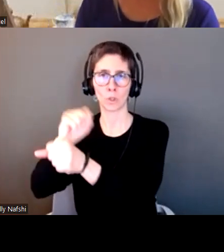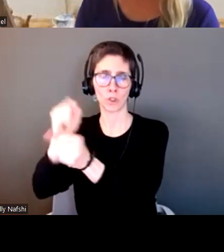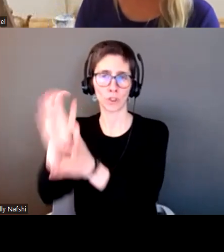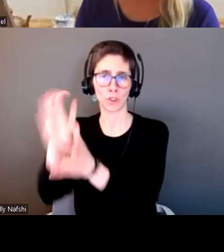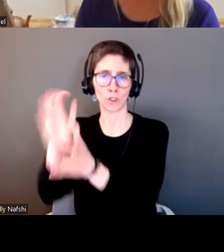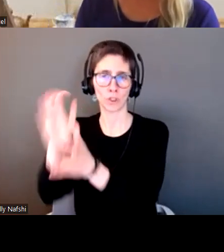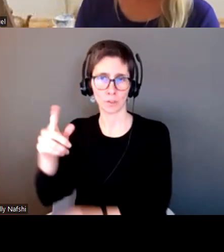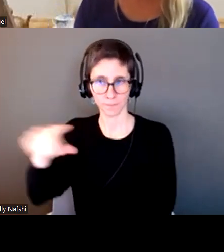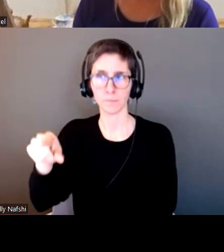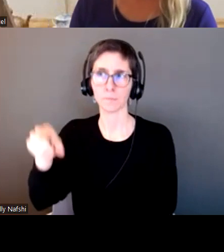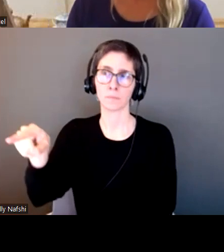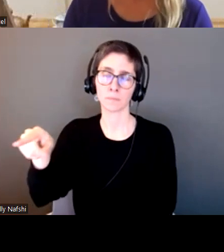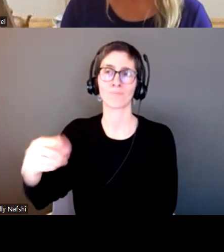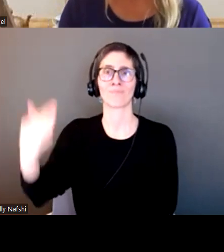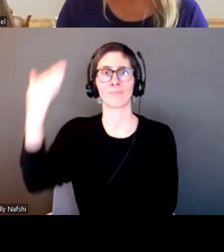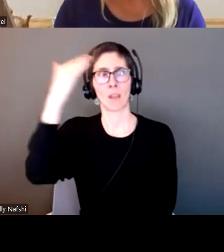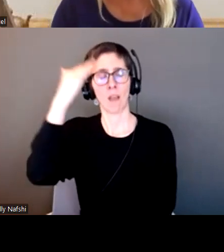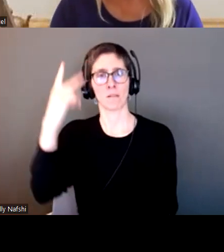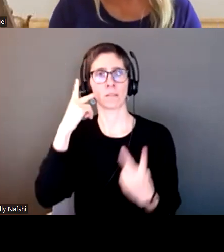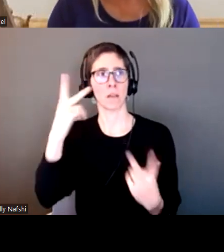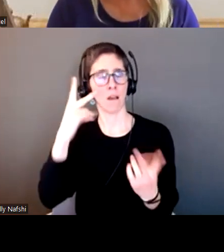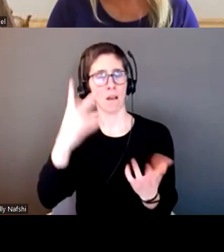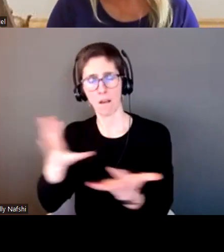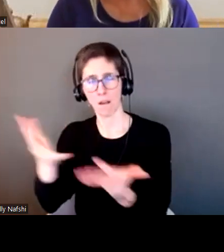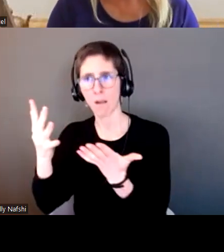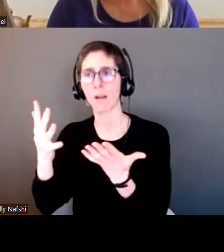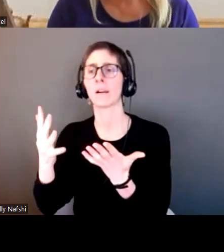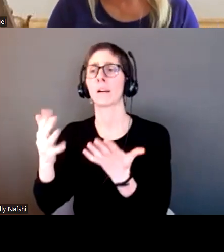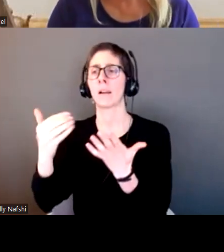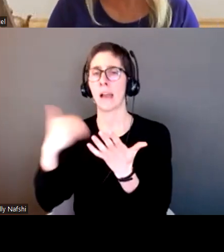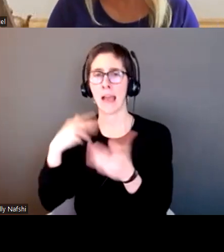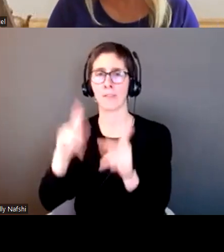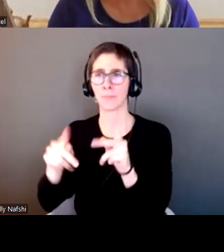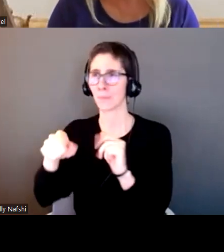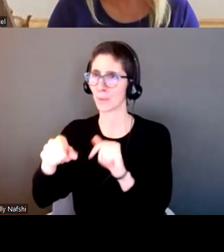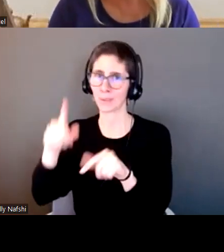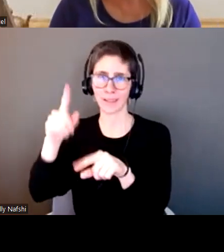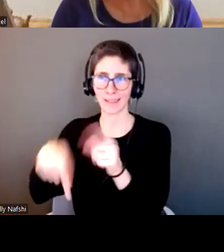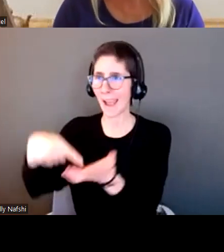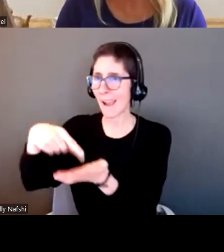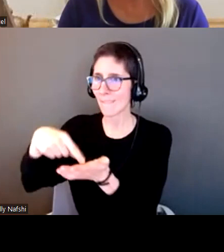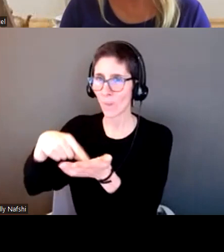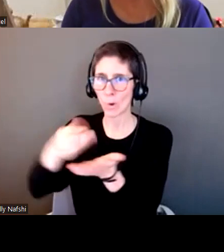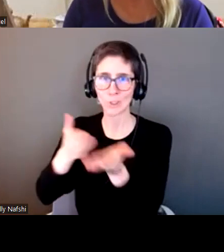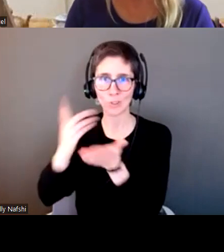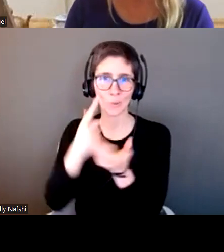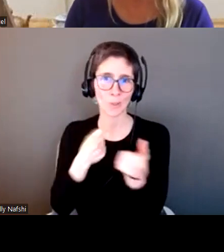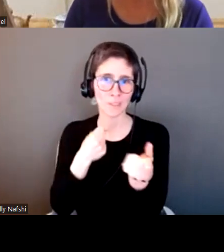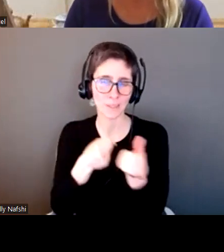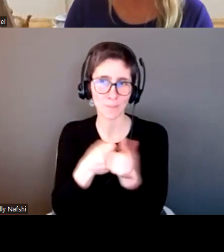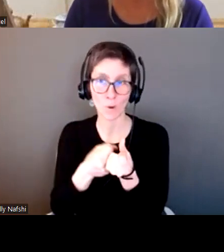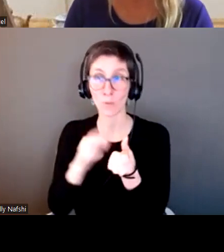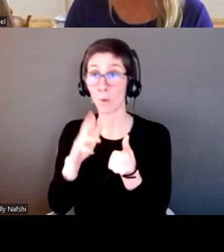and knew that there was a group of individuals in the community that couldn't pay for those services and or were not